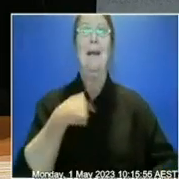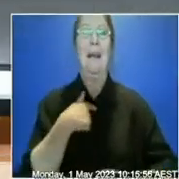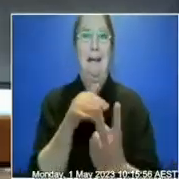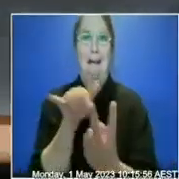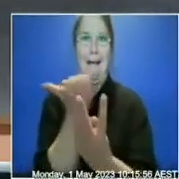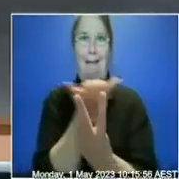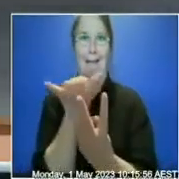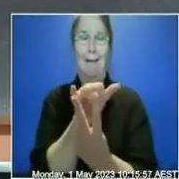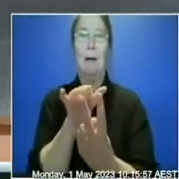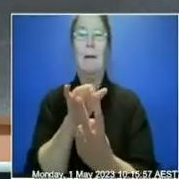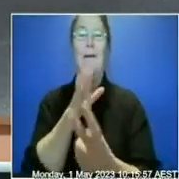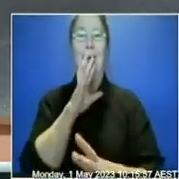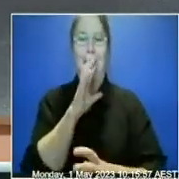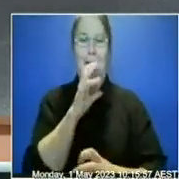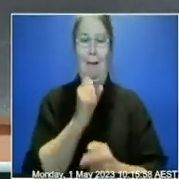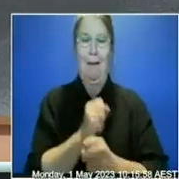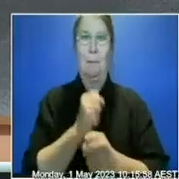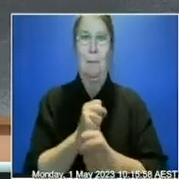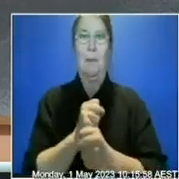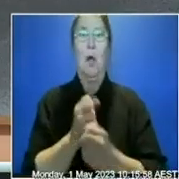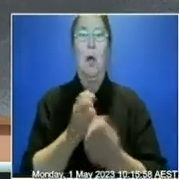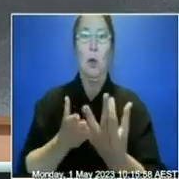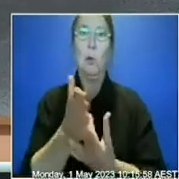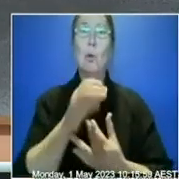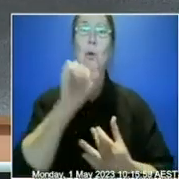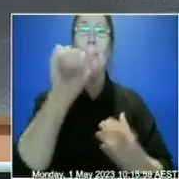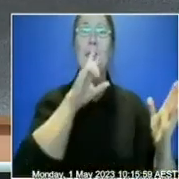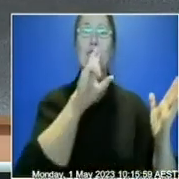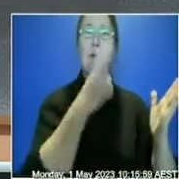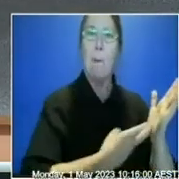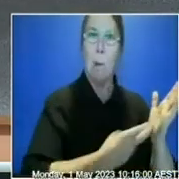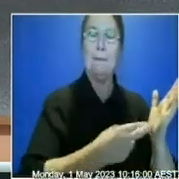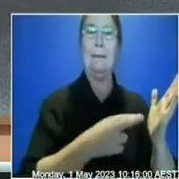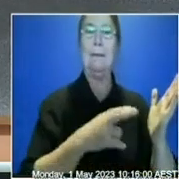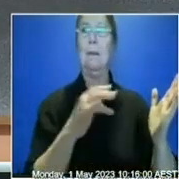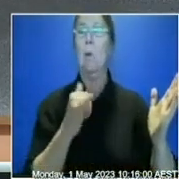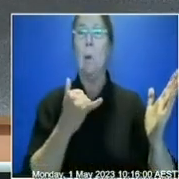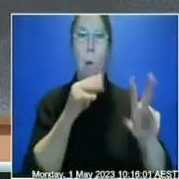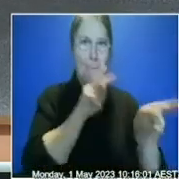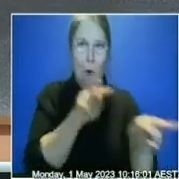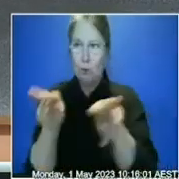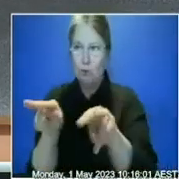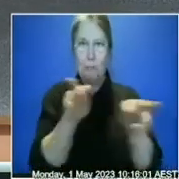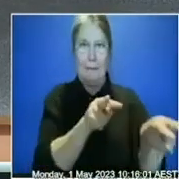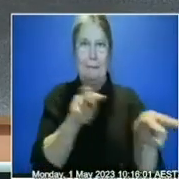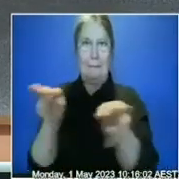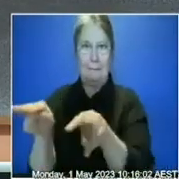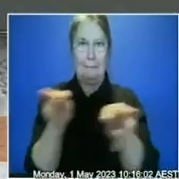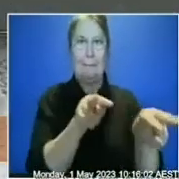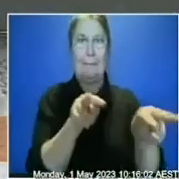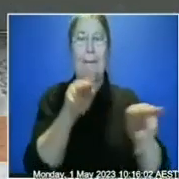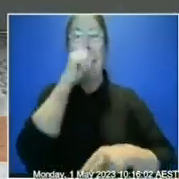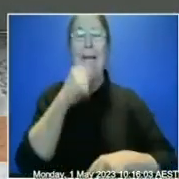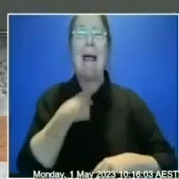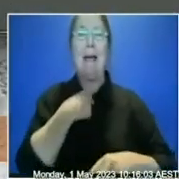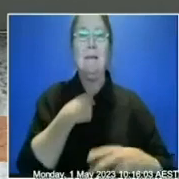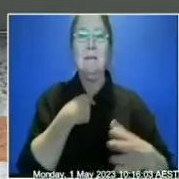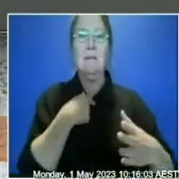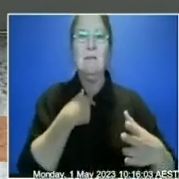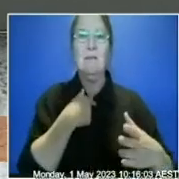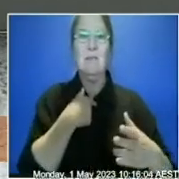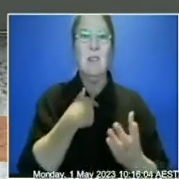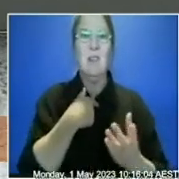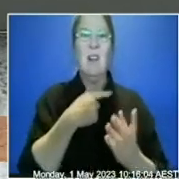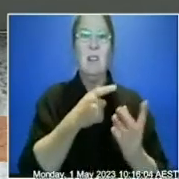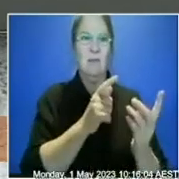your first statement that, yeah, the structures do mean that you have pretty separate responsibilities. And as you